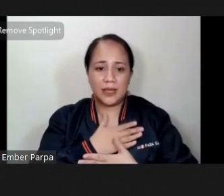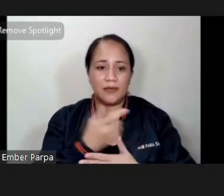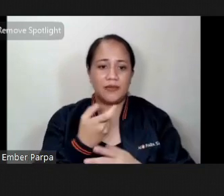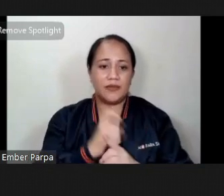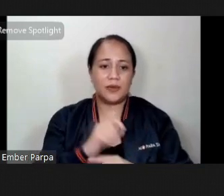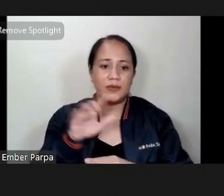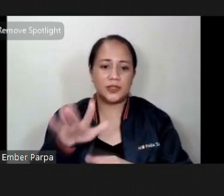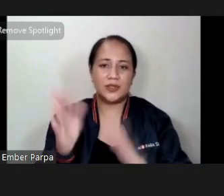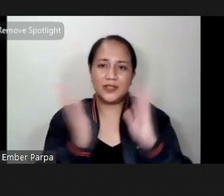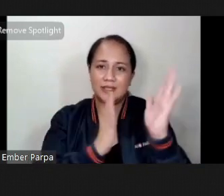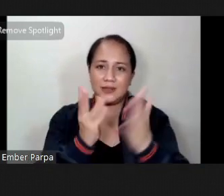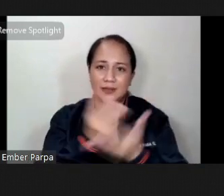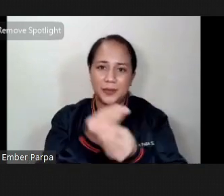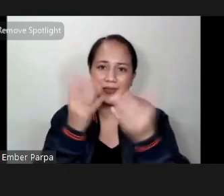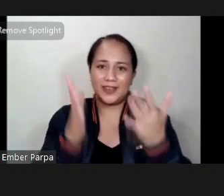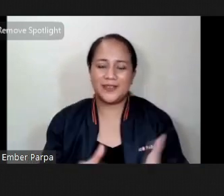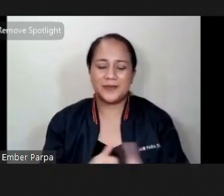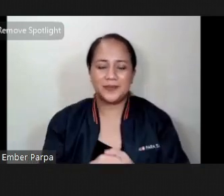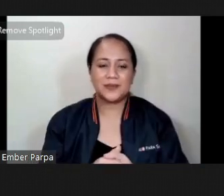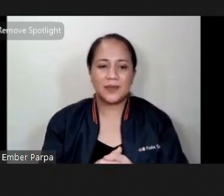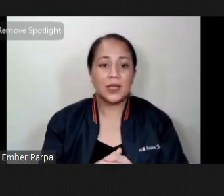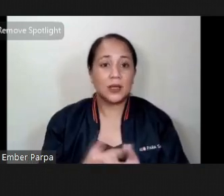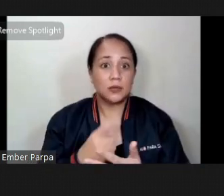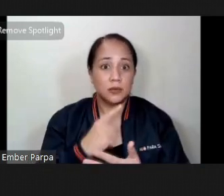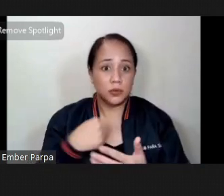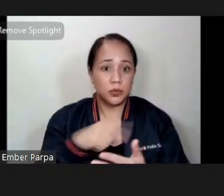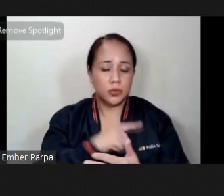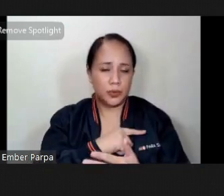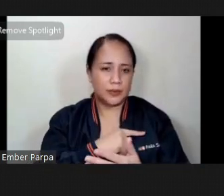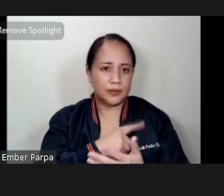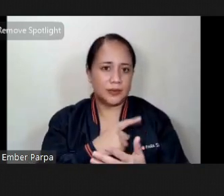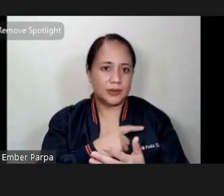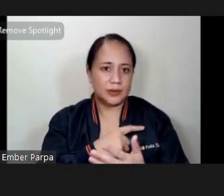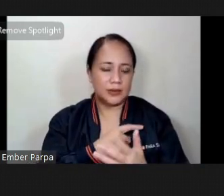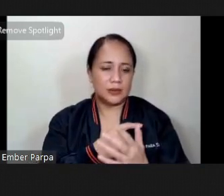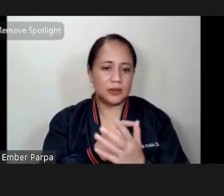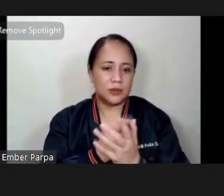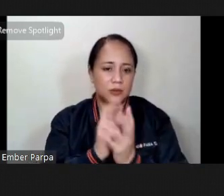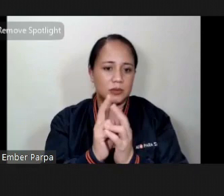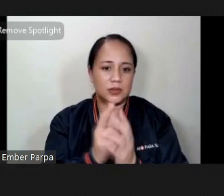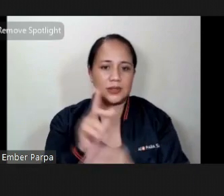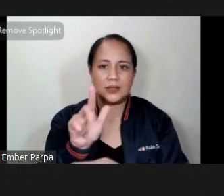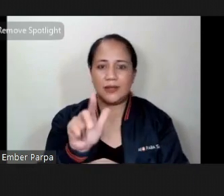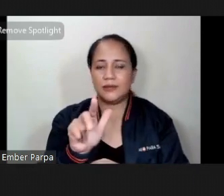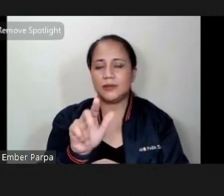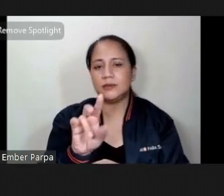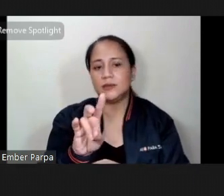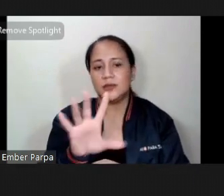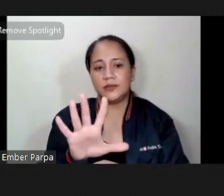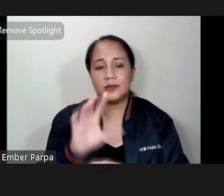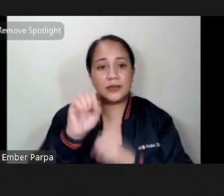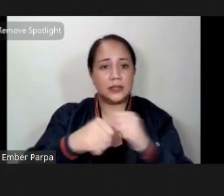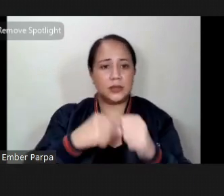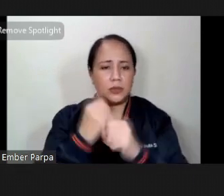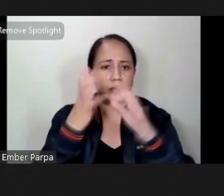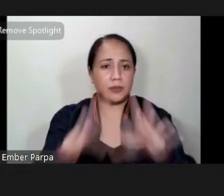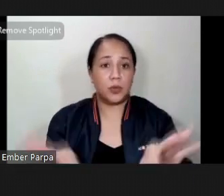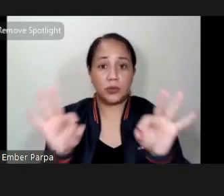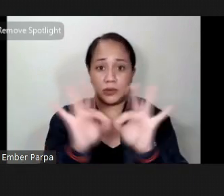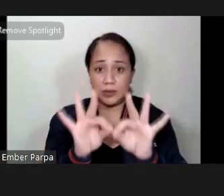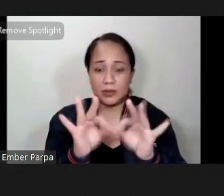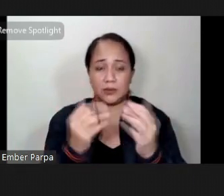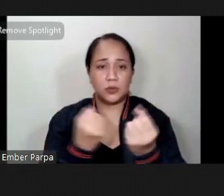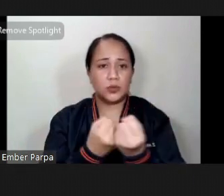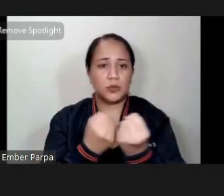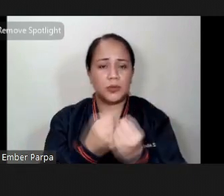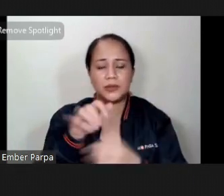child service providers. And as we at UNICEF commemorate our 75th year, it is more important than ever to